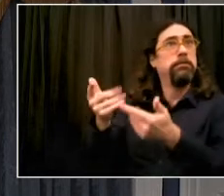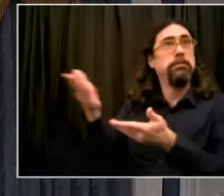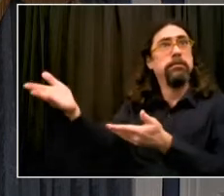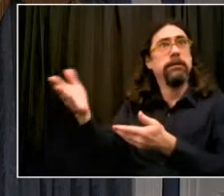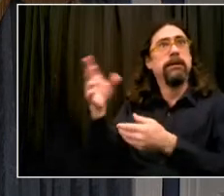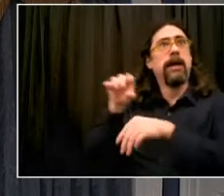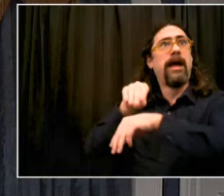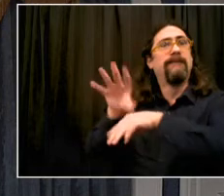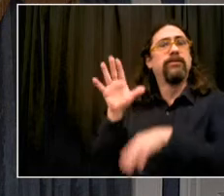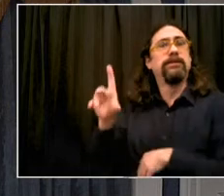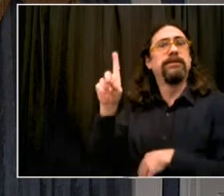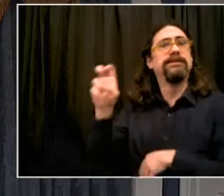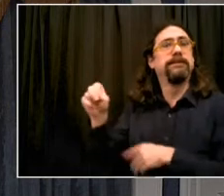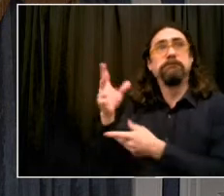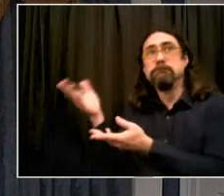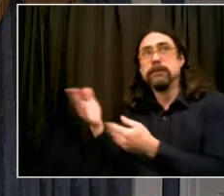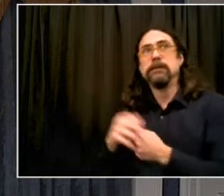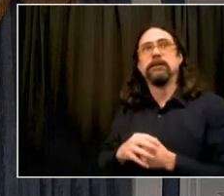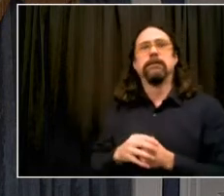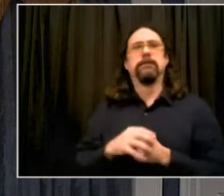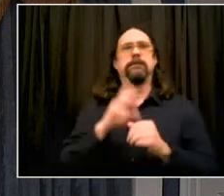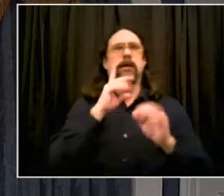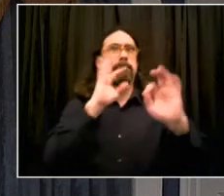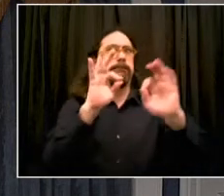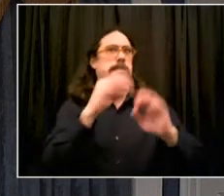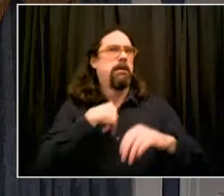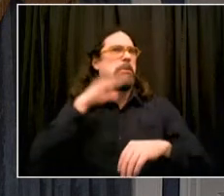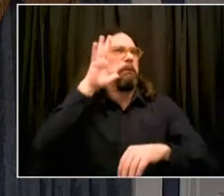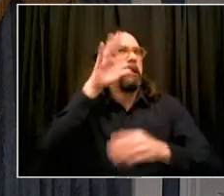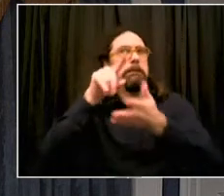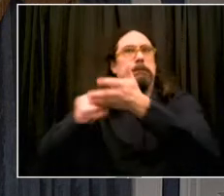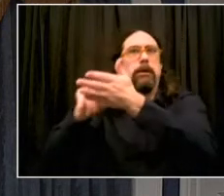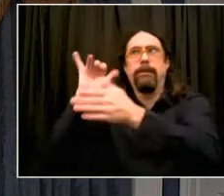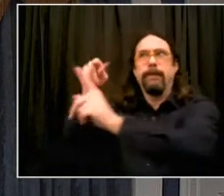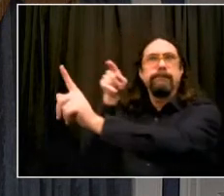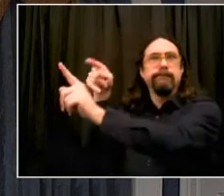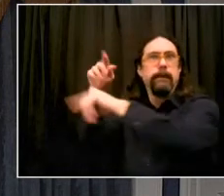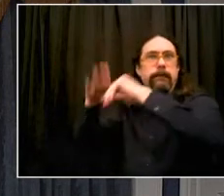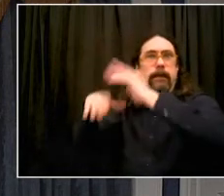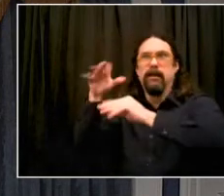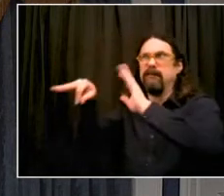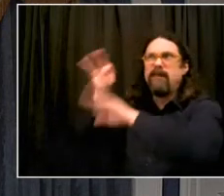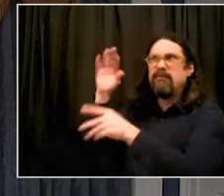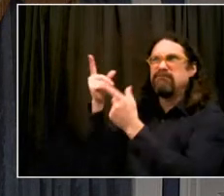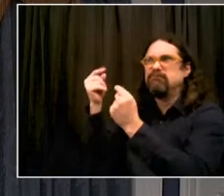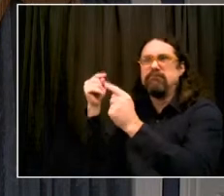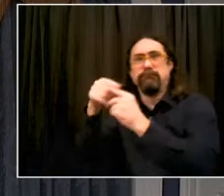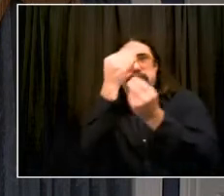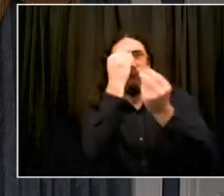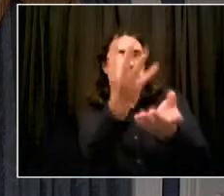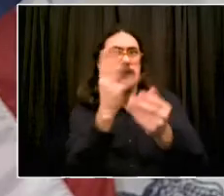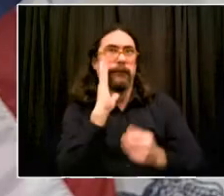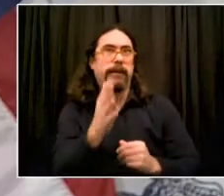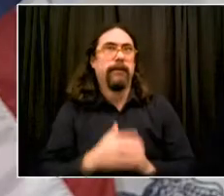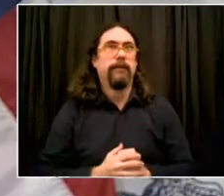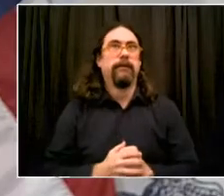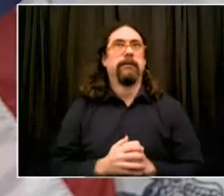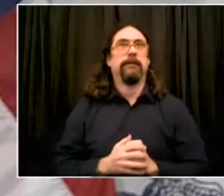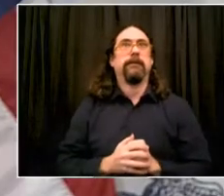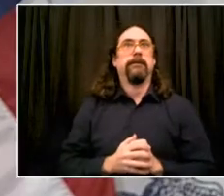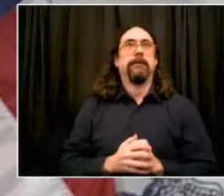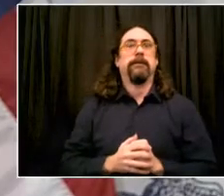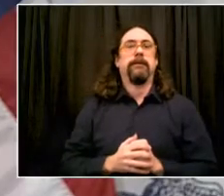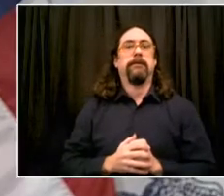Department of Buildings needs to be a part of that discussion. So, Juliet, we'll get you an answer back on the specific site. But I'm concerned whenever I see